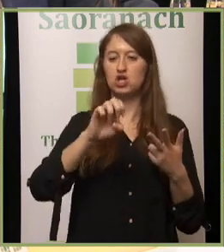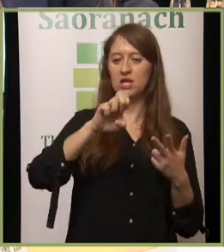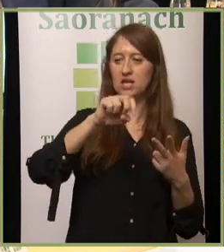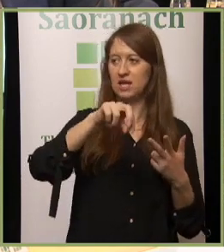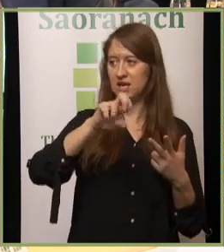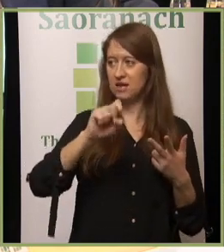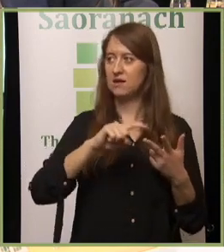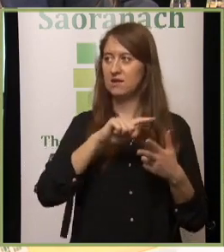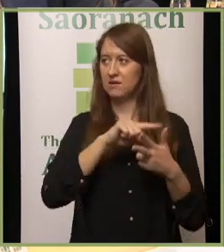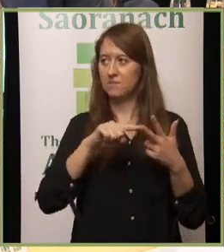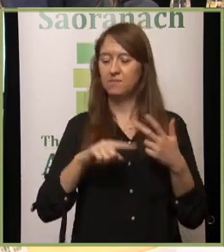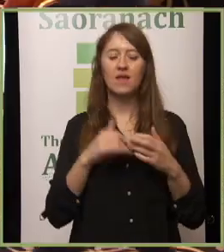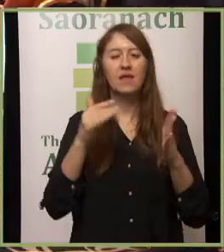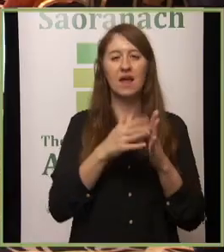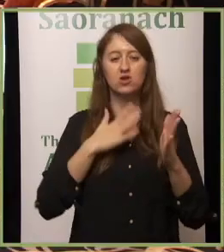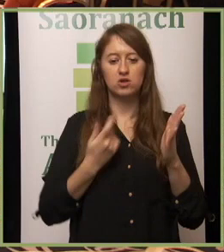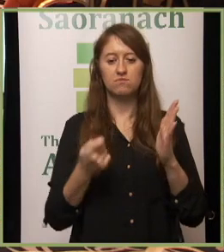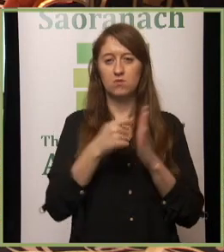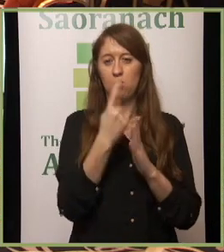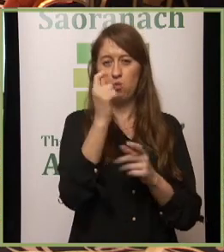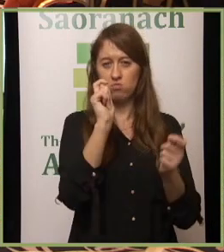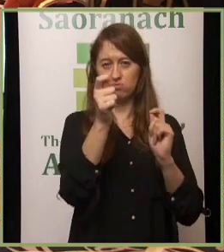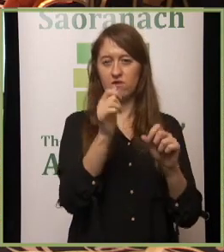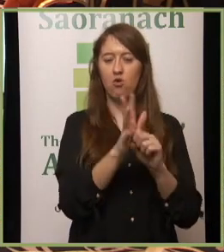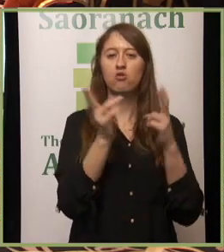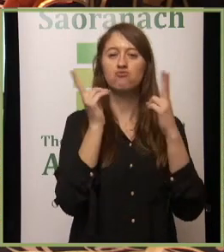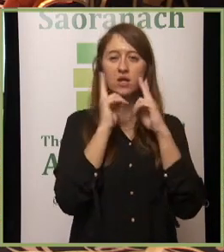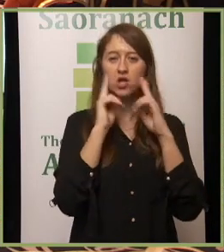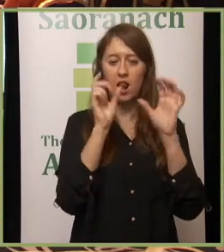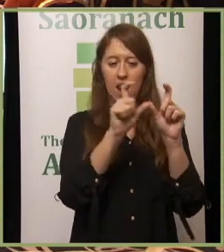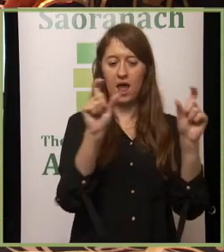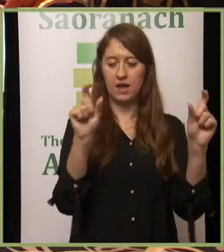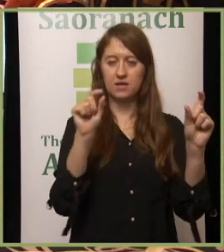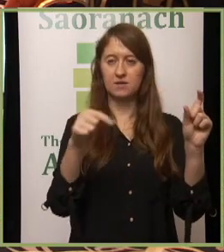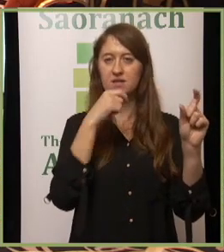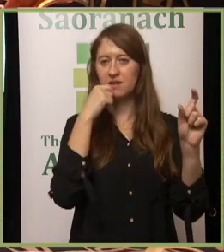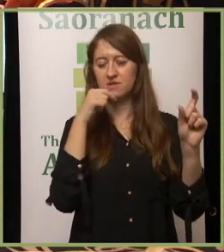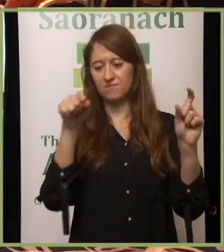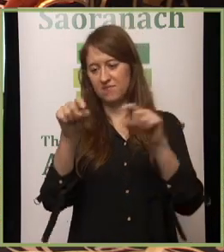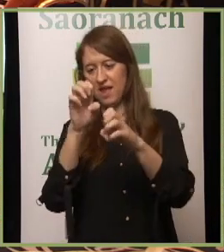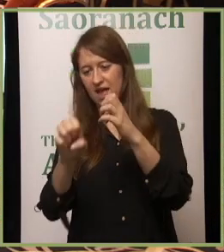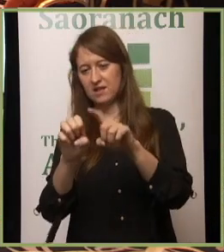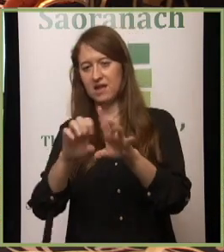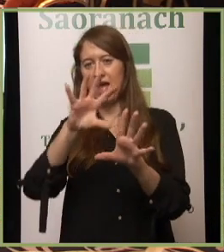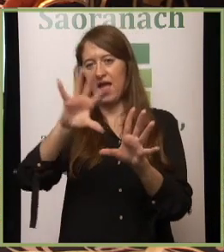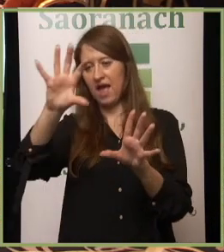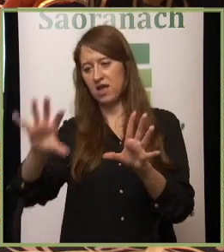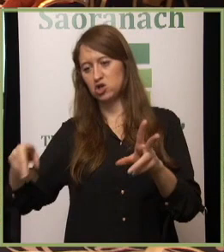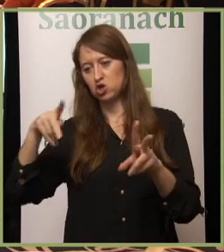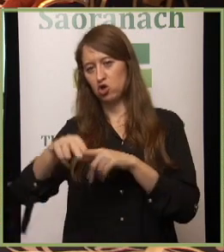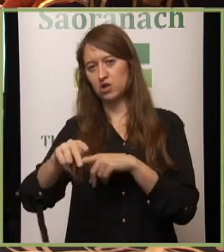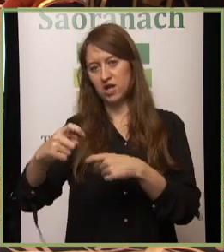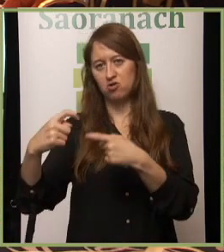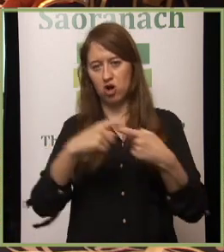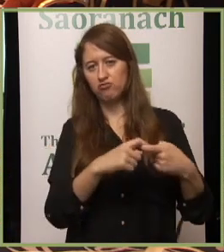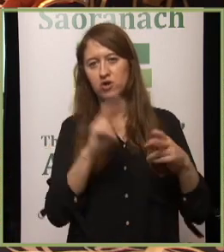Yeah, we just suggested one addition to the original line, which is at the end that hedge cutting contractors complete such courses